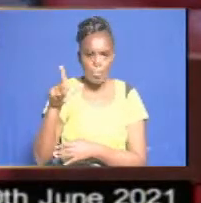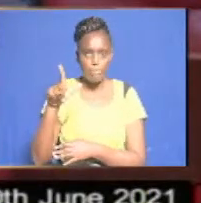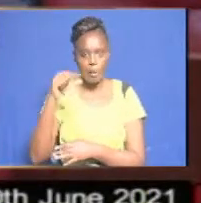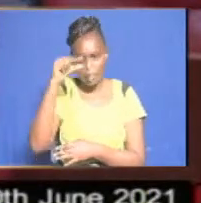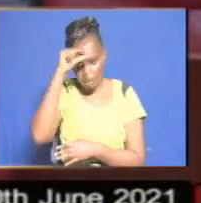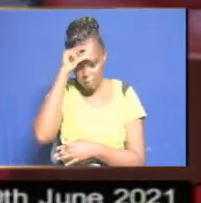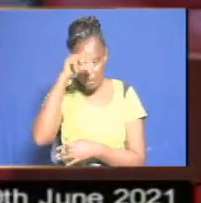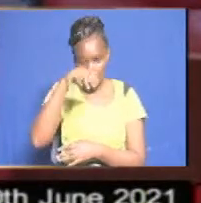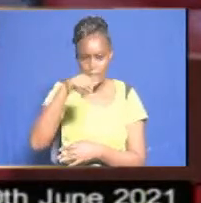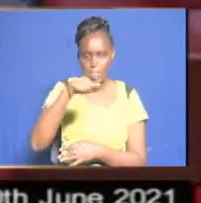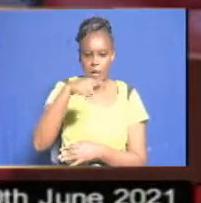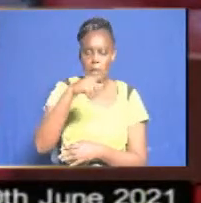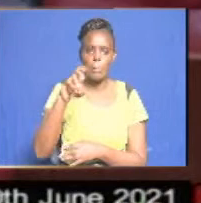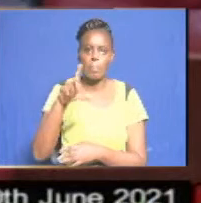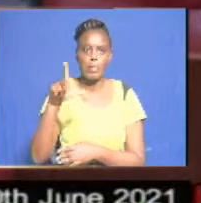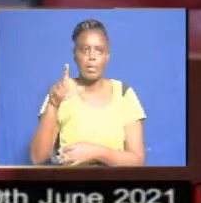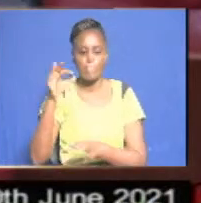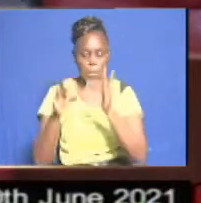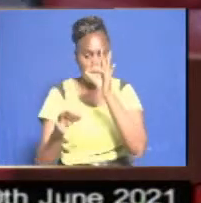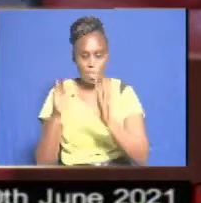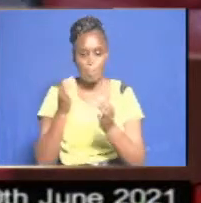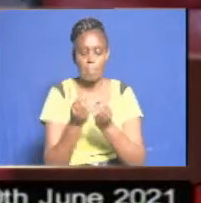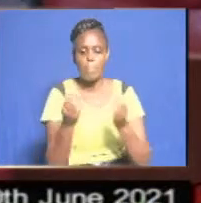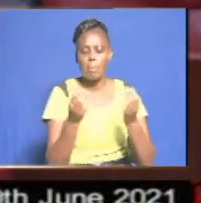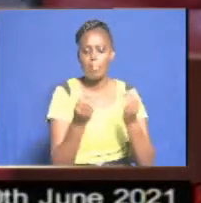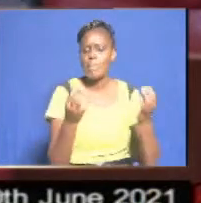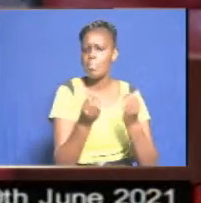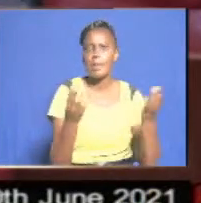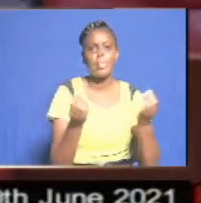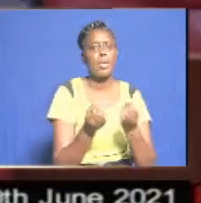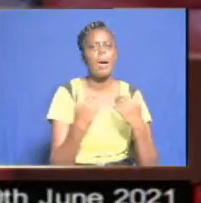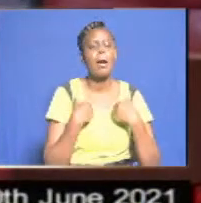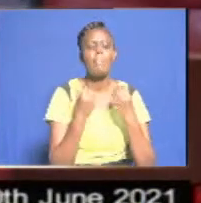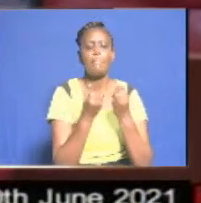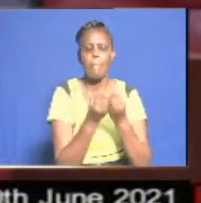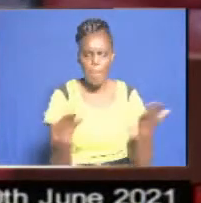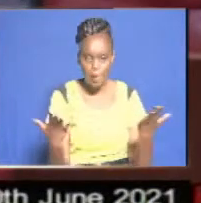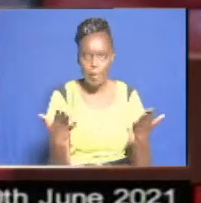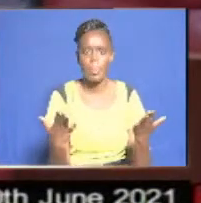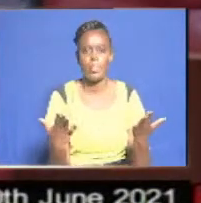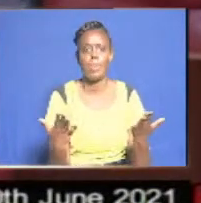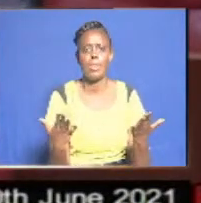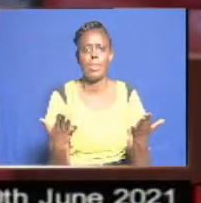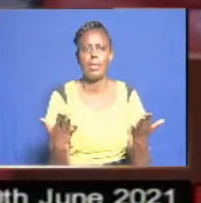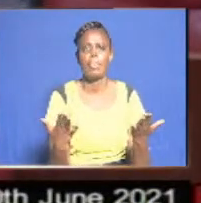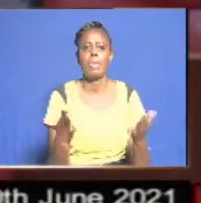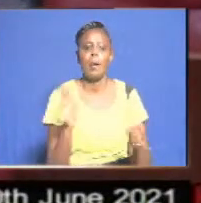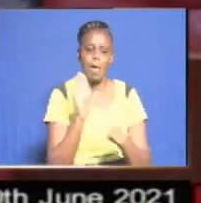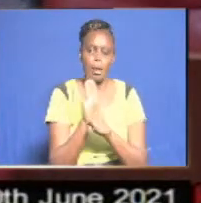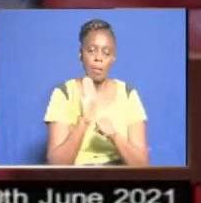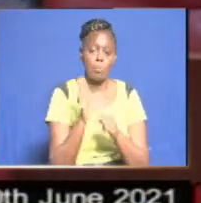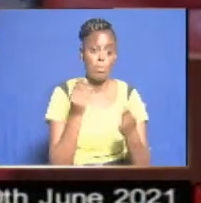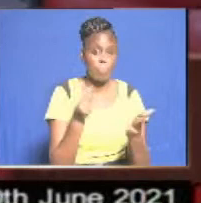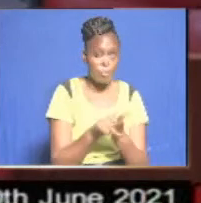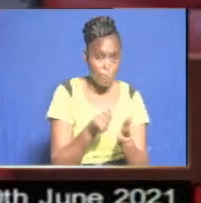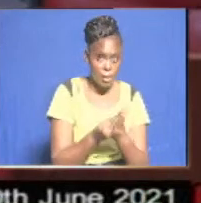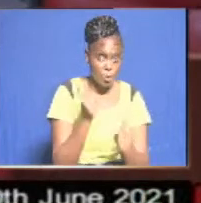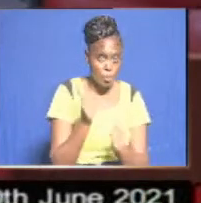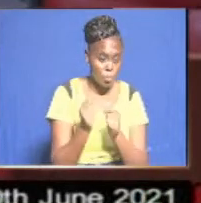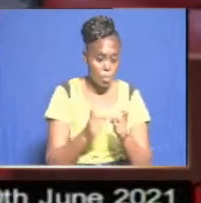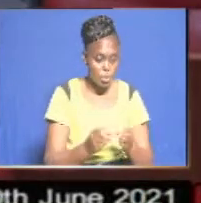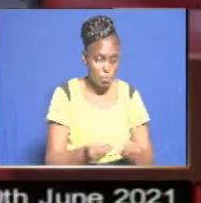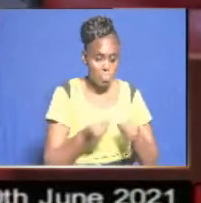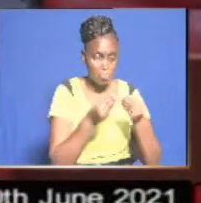such judgment, and there are so many, and it actually collected some sum of money, a lot of money, that were awarded